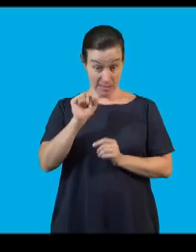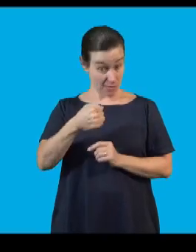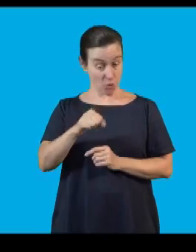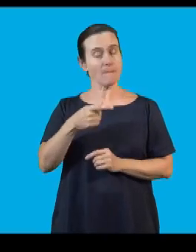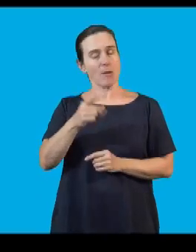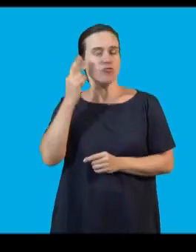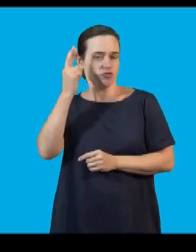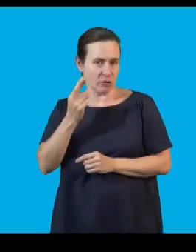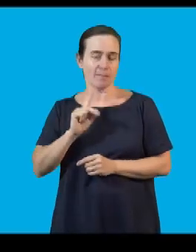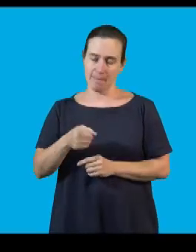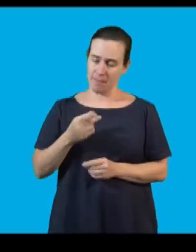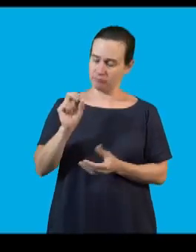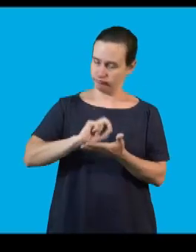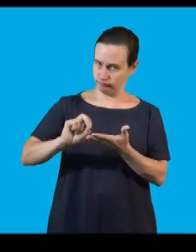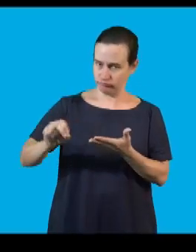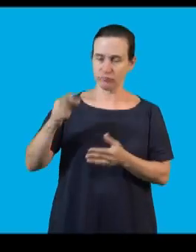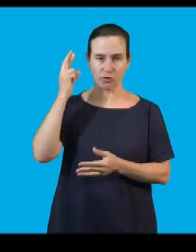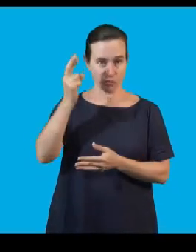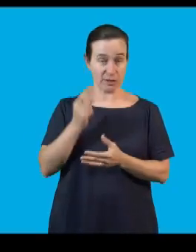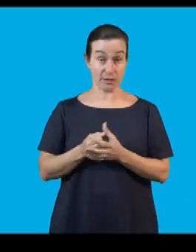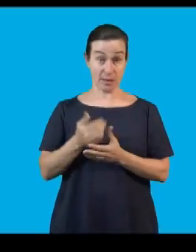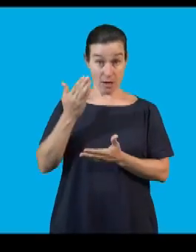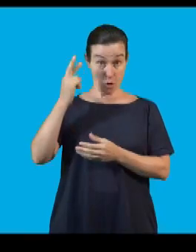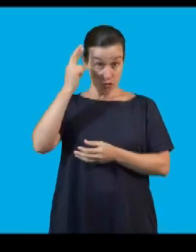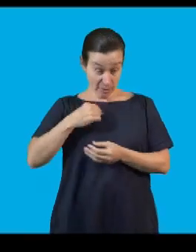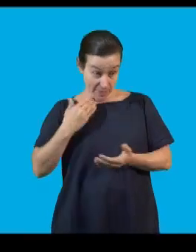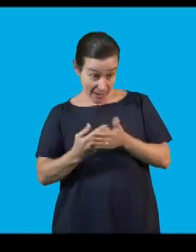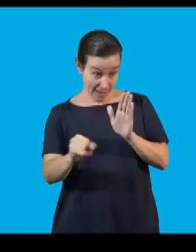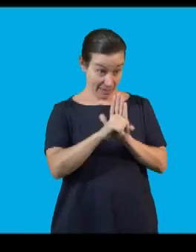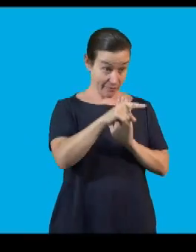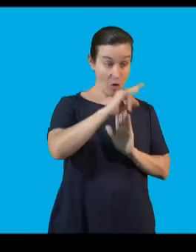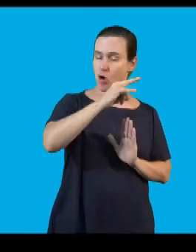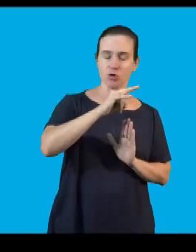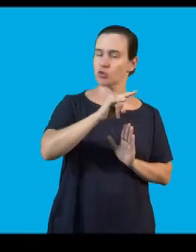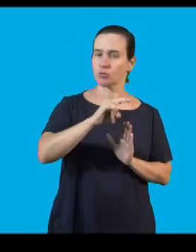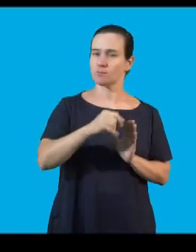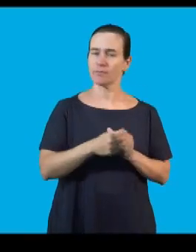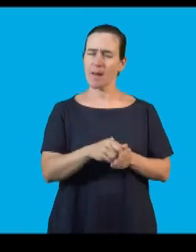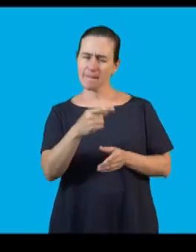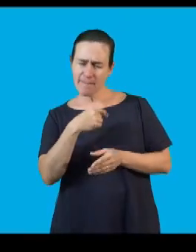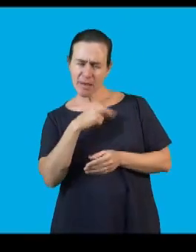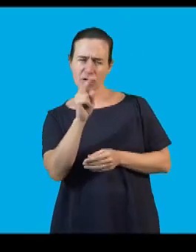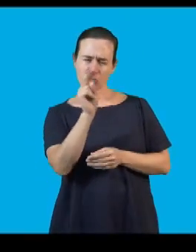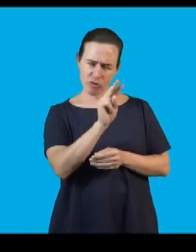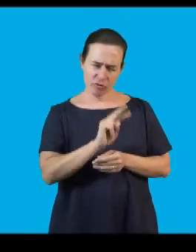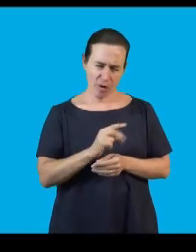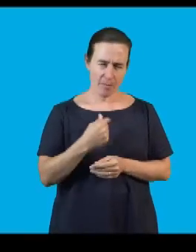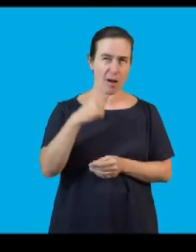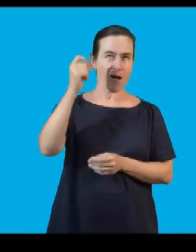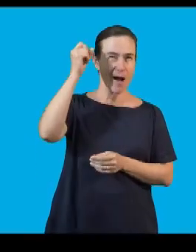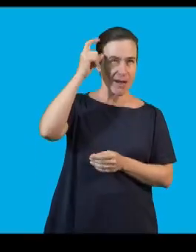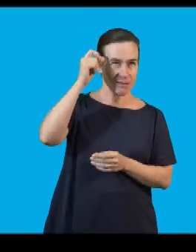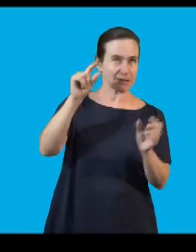your answer. So the reason is not necessarily in the cartoon, but it's derived from